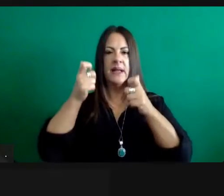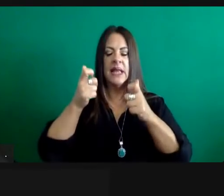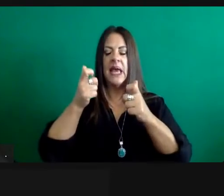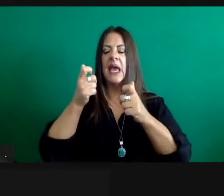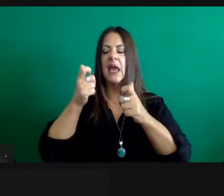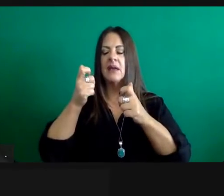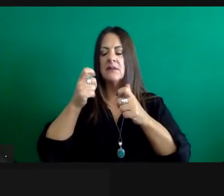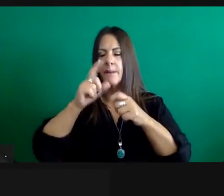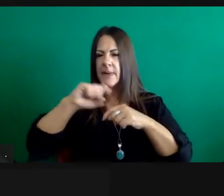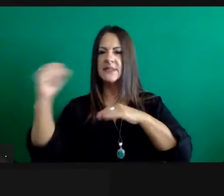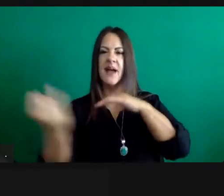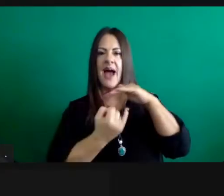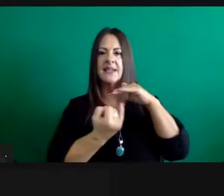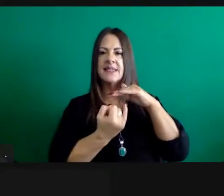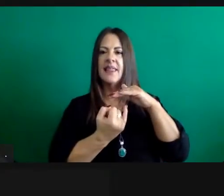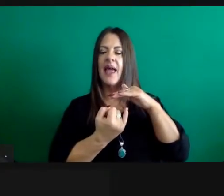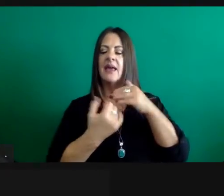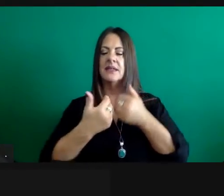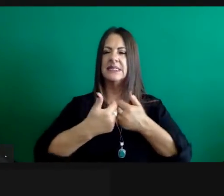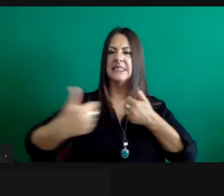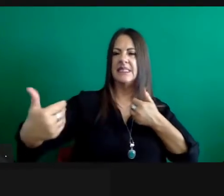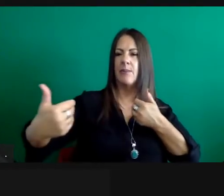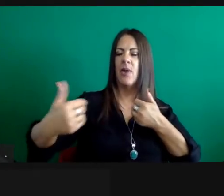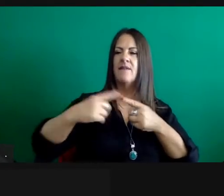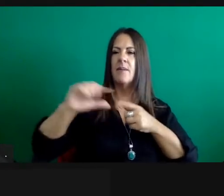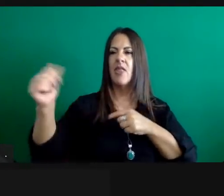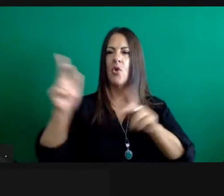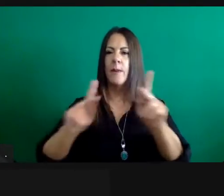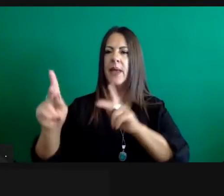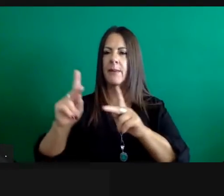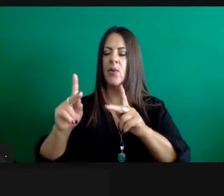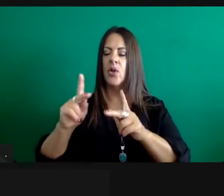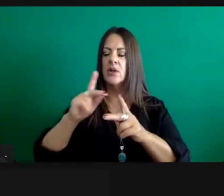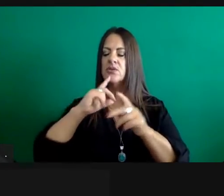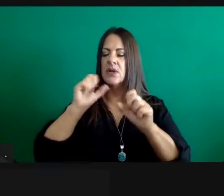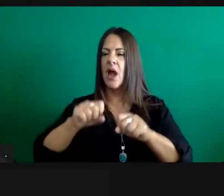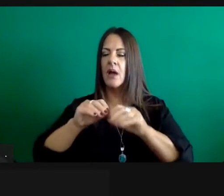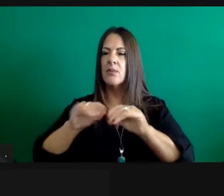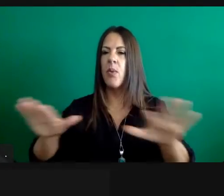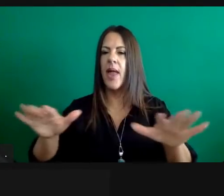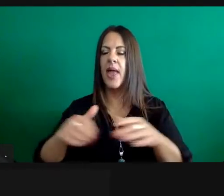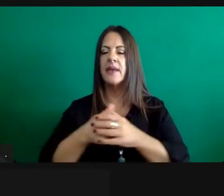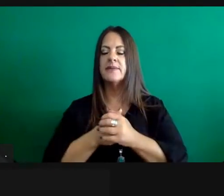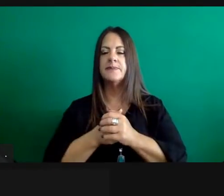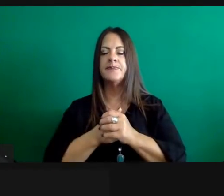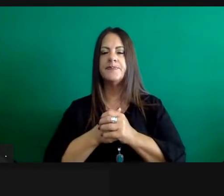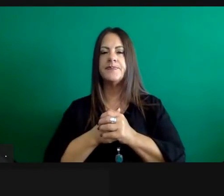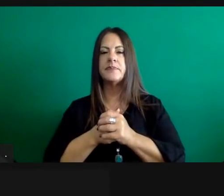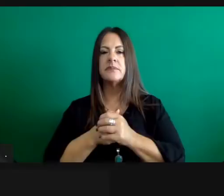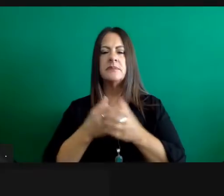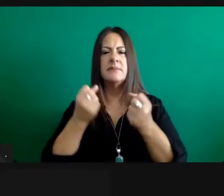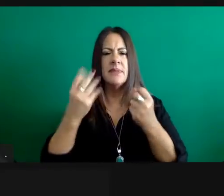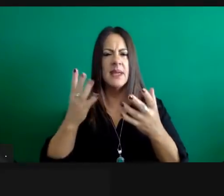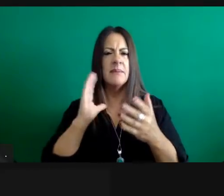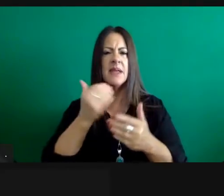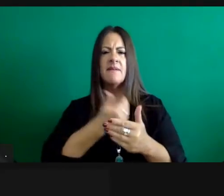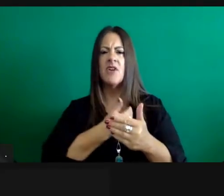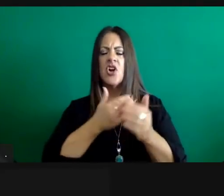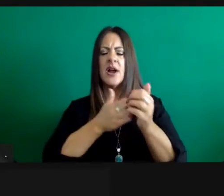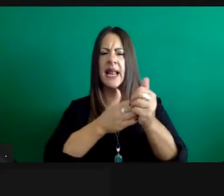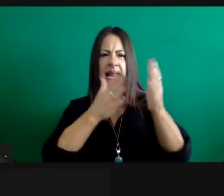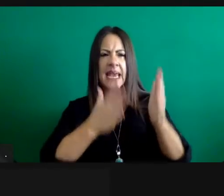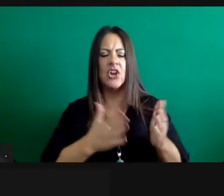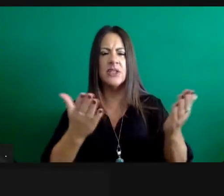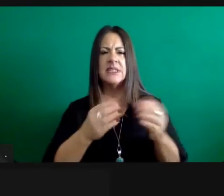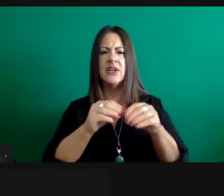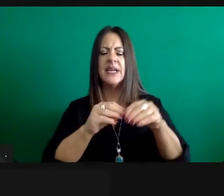That the really brave frontline public health leaders throughout our state are continuing to use that as an important